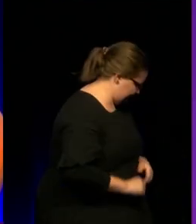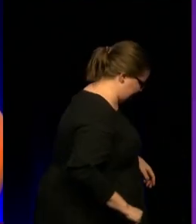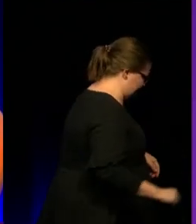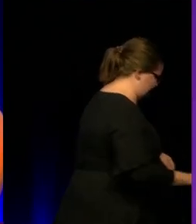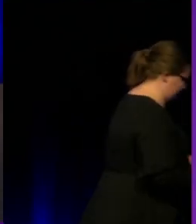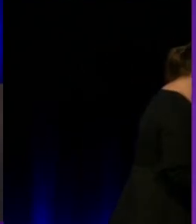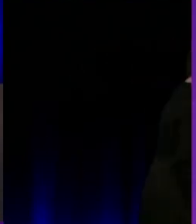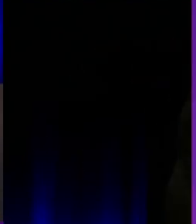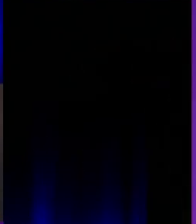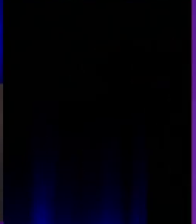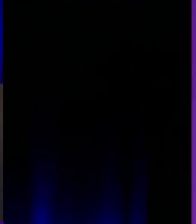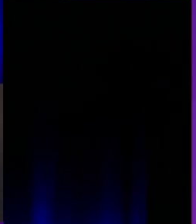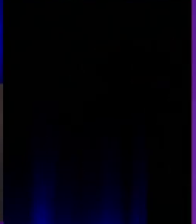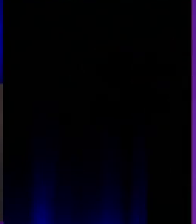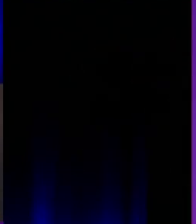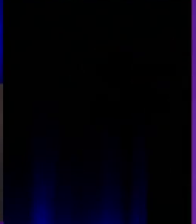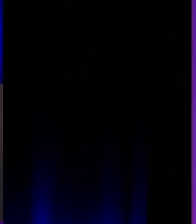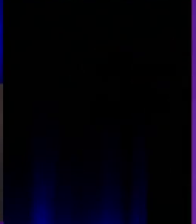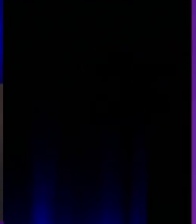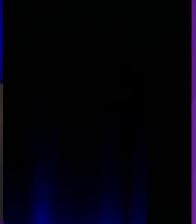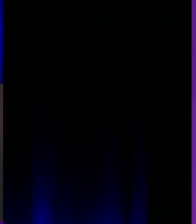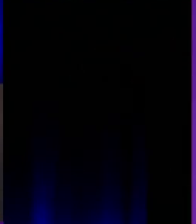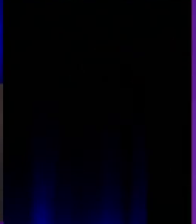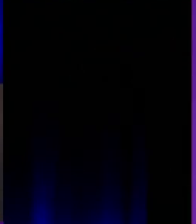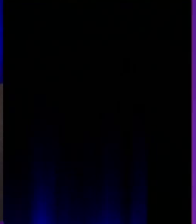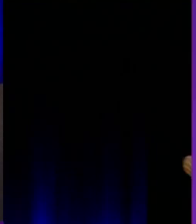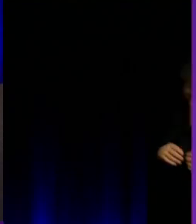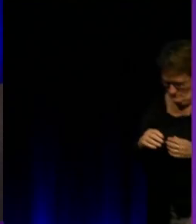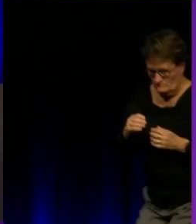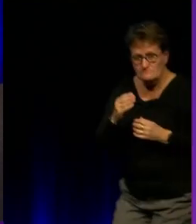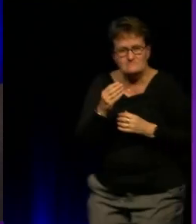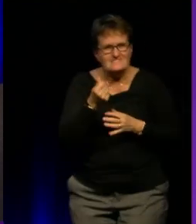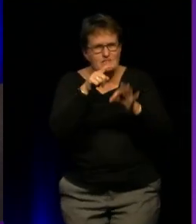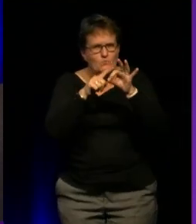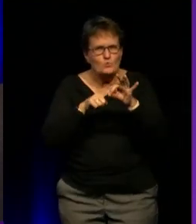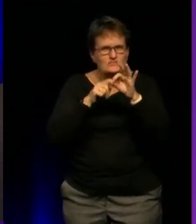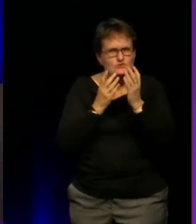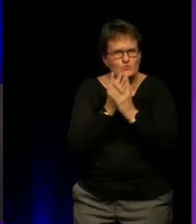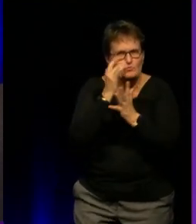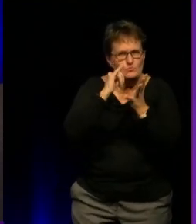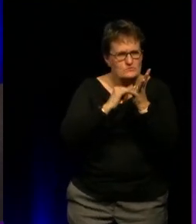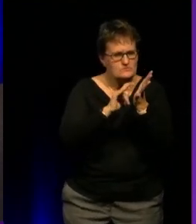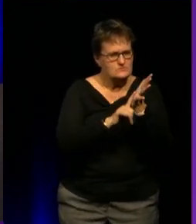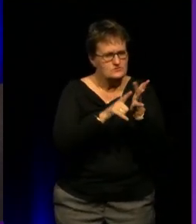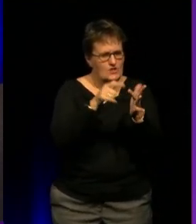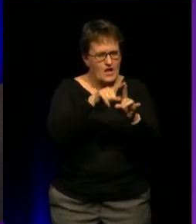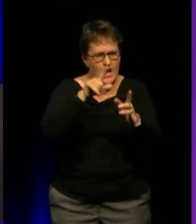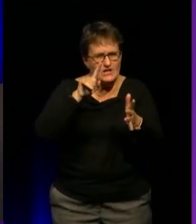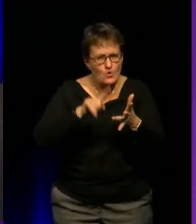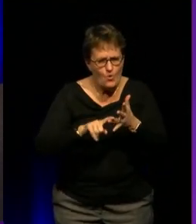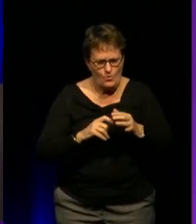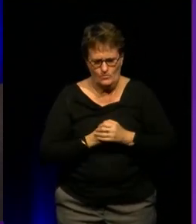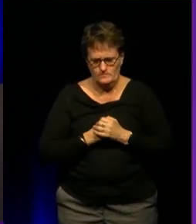through. You're quite clearly passionate about helping people and the end result. How do you keep your hand in the day-to-day medical side of things?